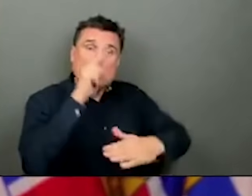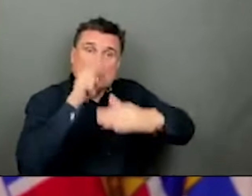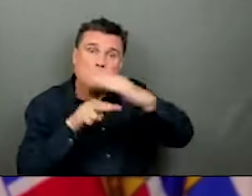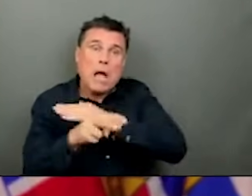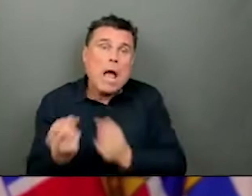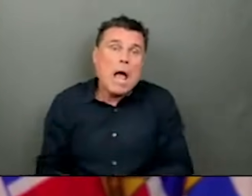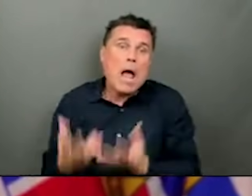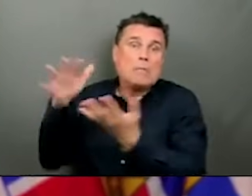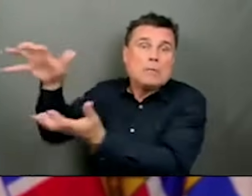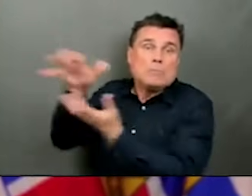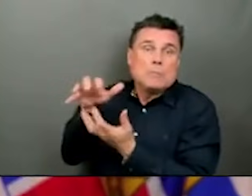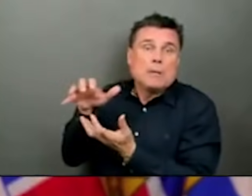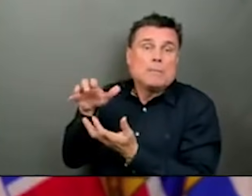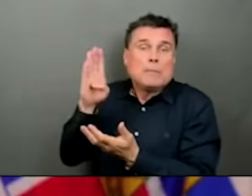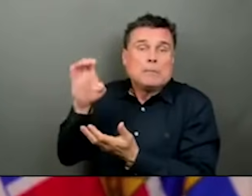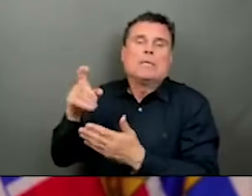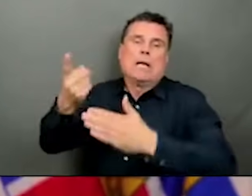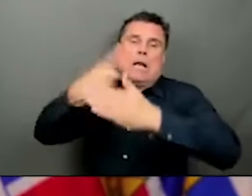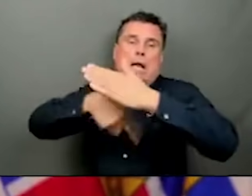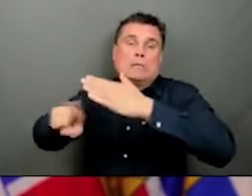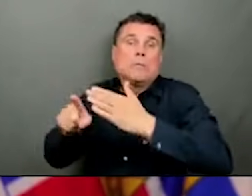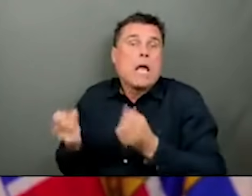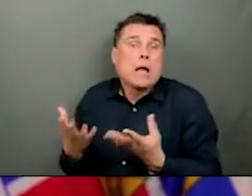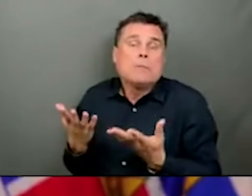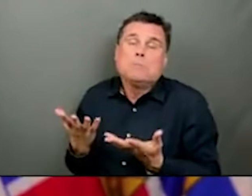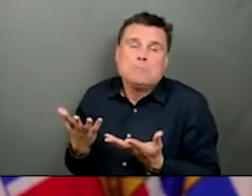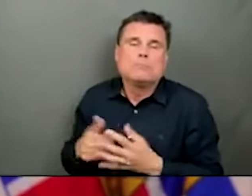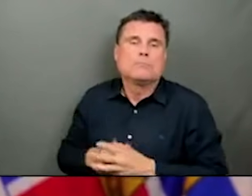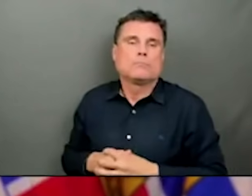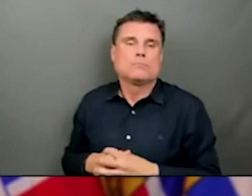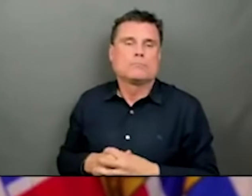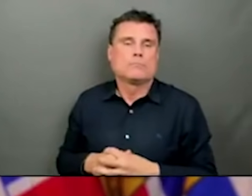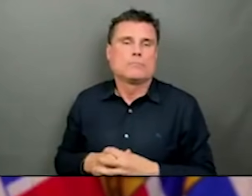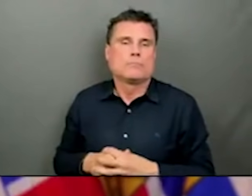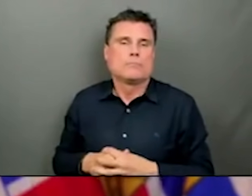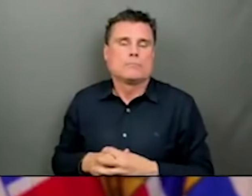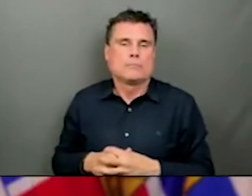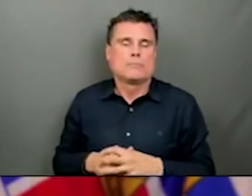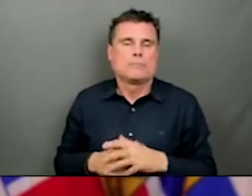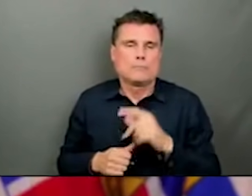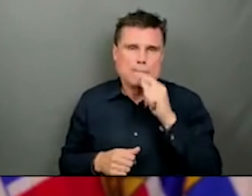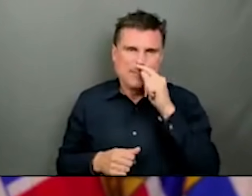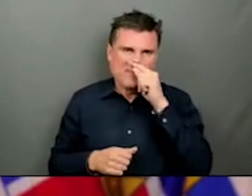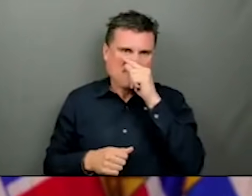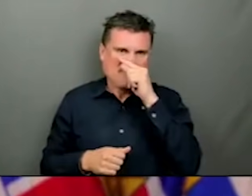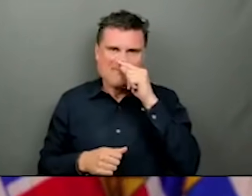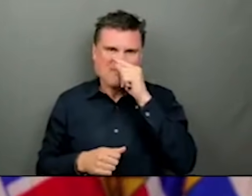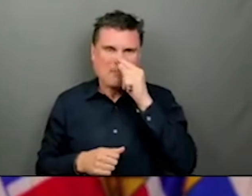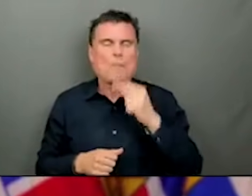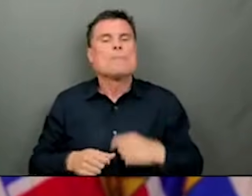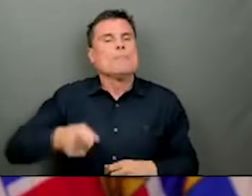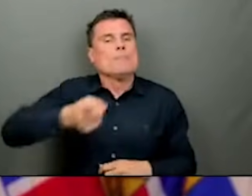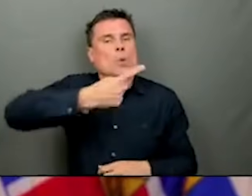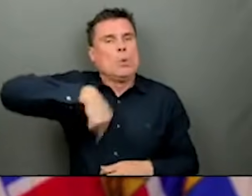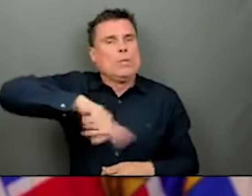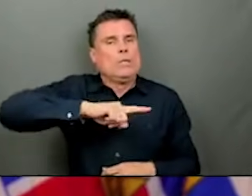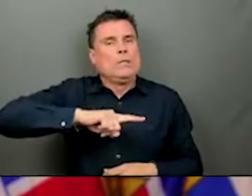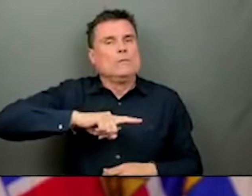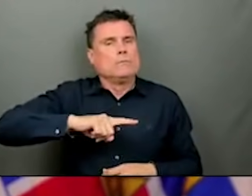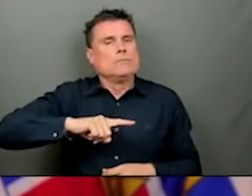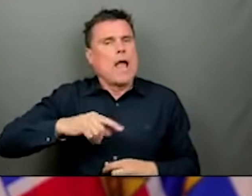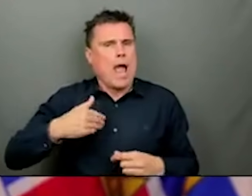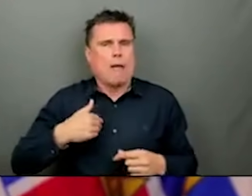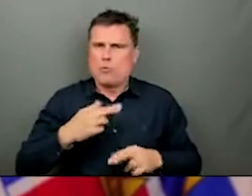week. And yes, we have some plans. We're working through those, and we'll let people know when